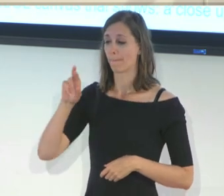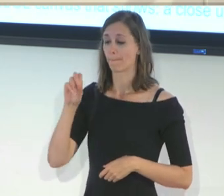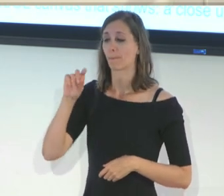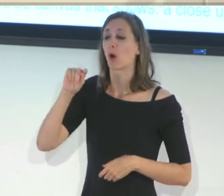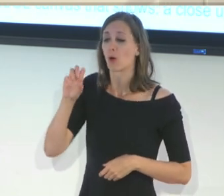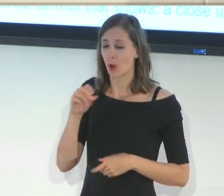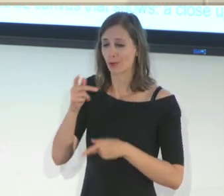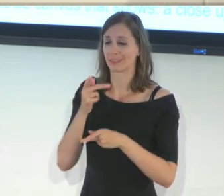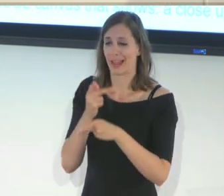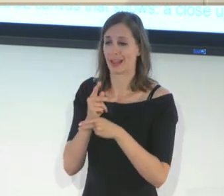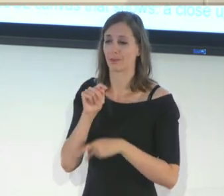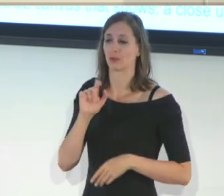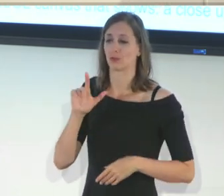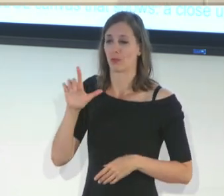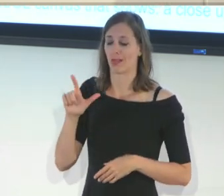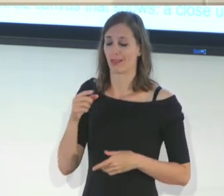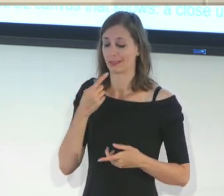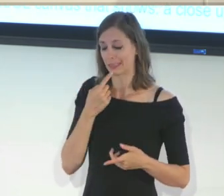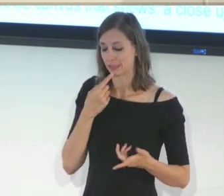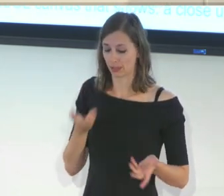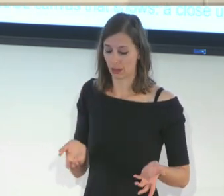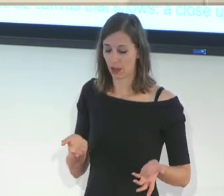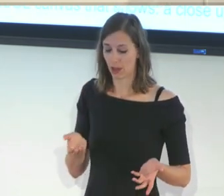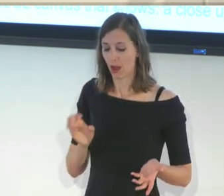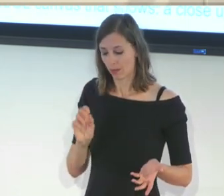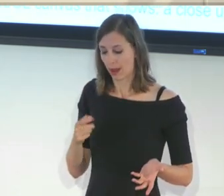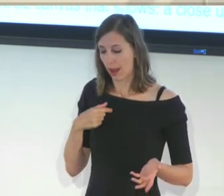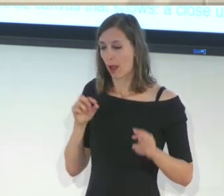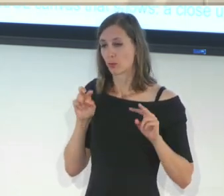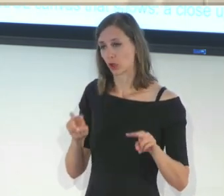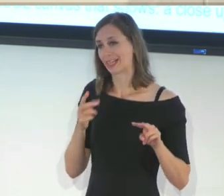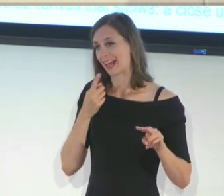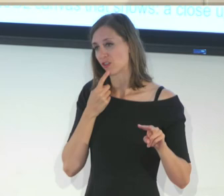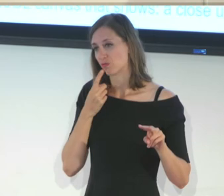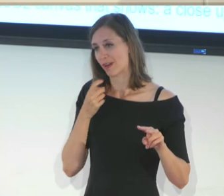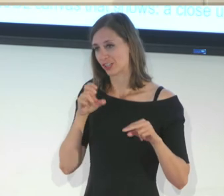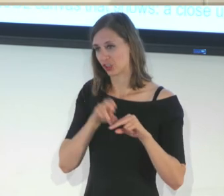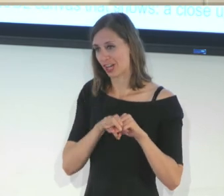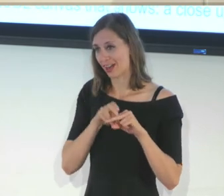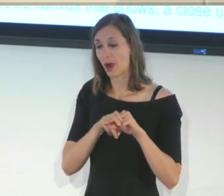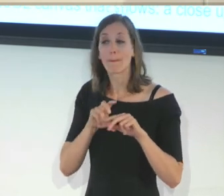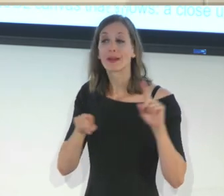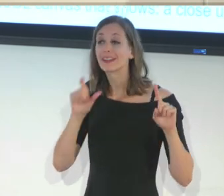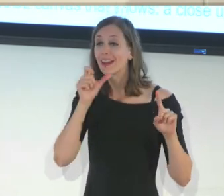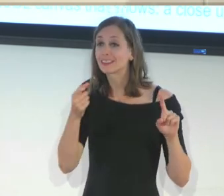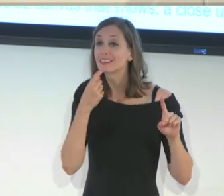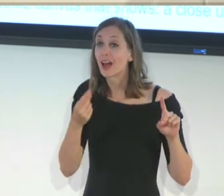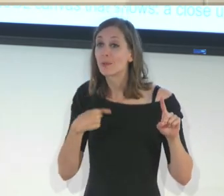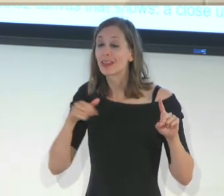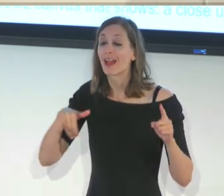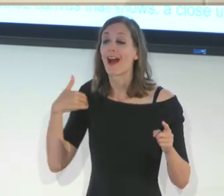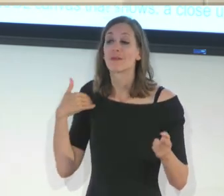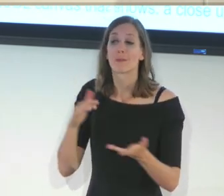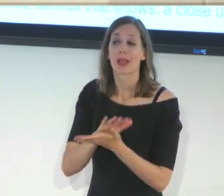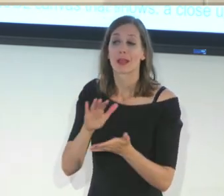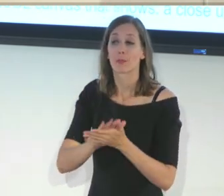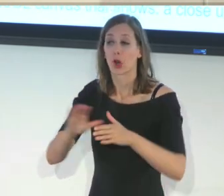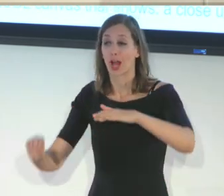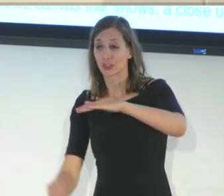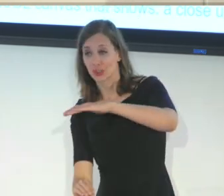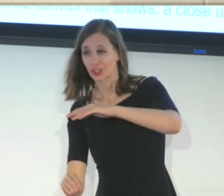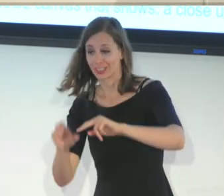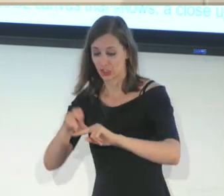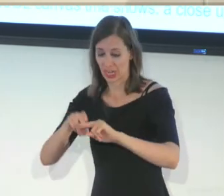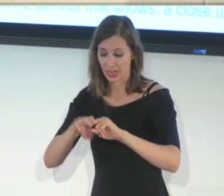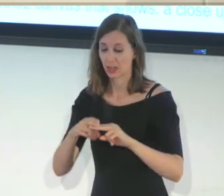me I was looking at a red chair. But it doesn't tell me that there's a paper under the red chair, and it doesn't tell me that the room is empty